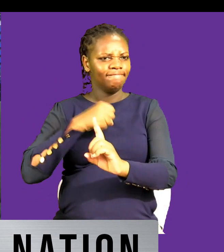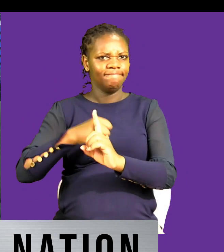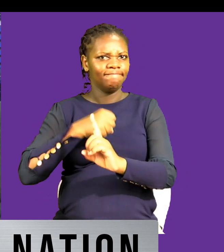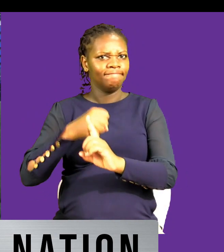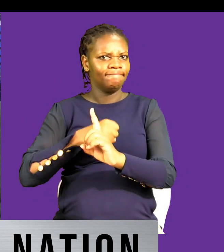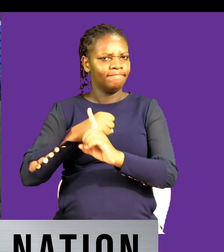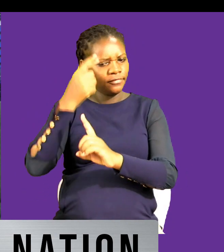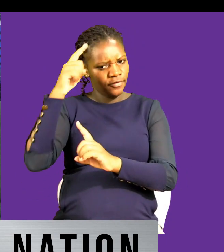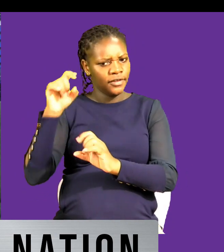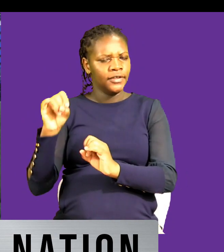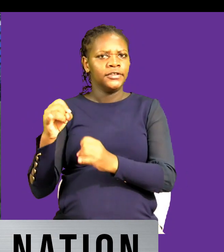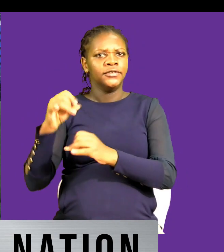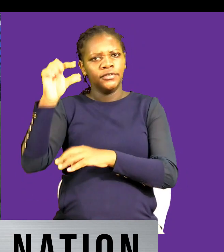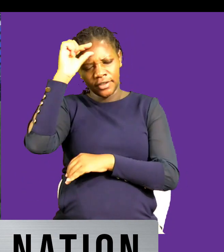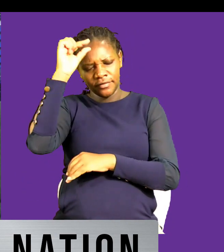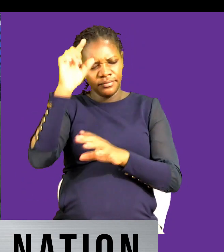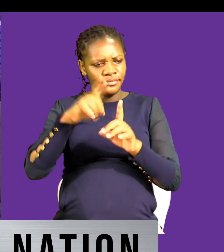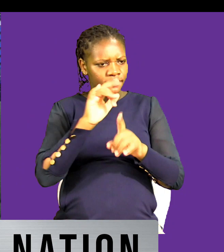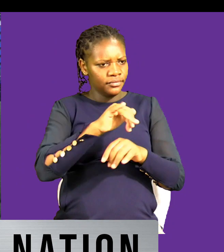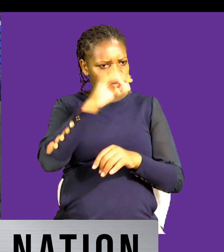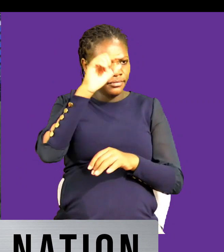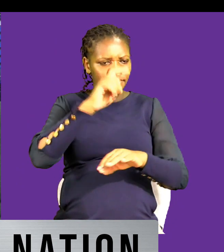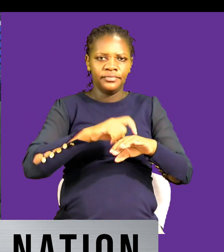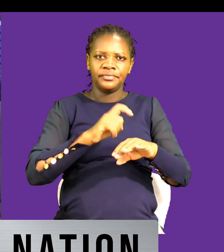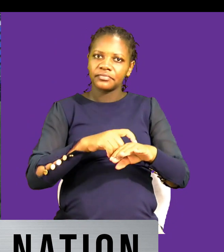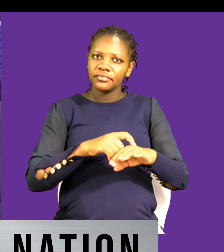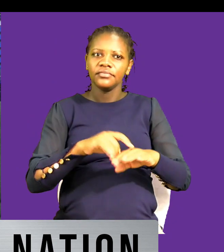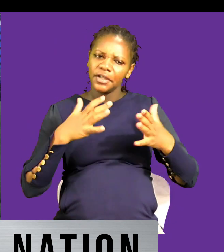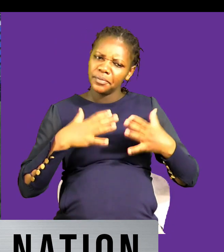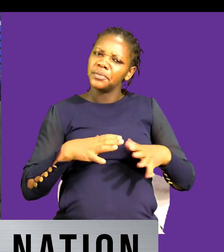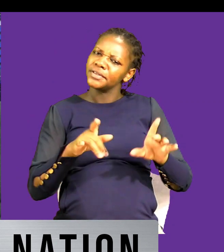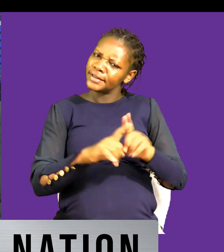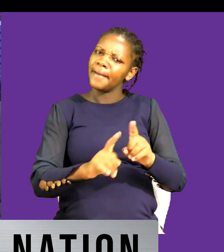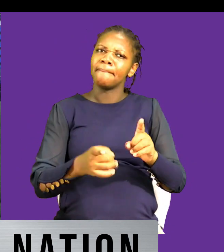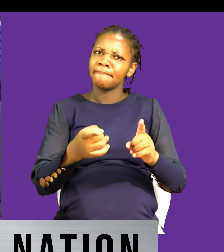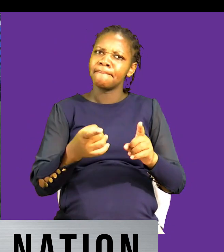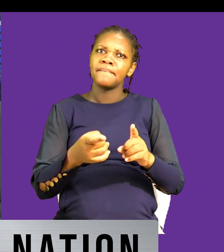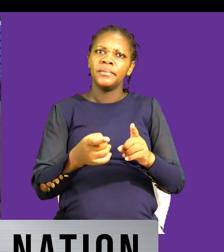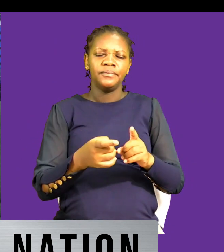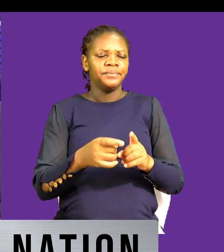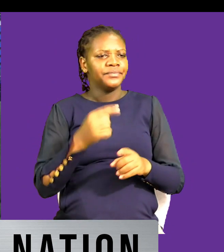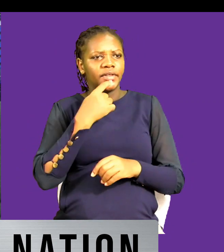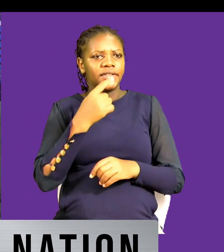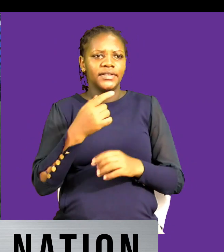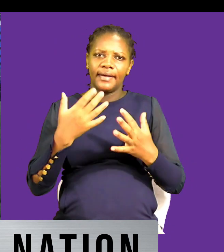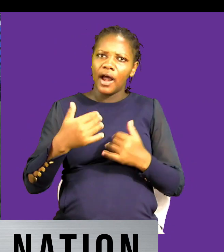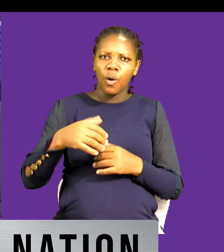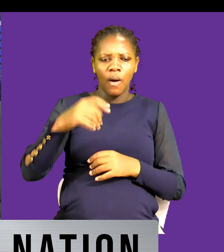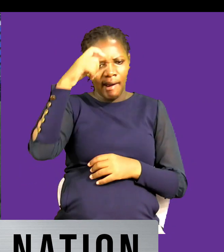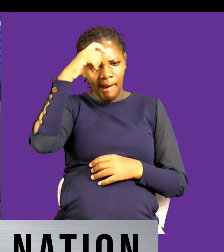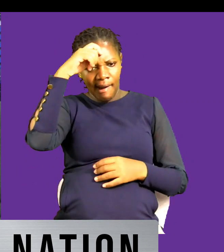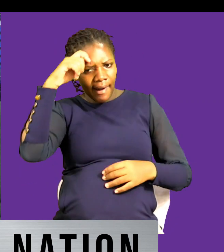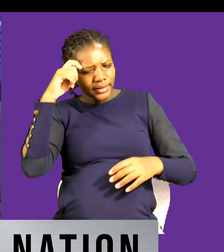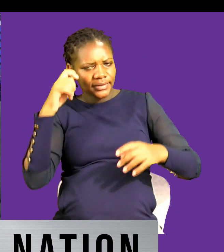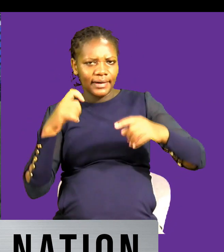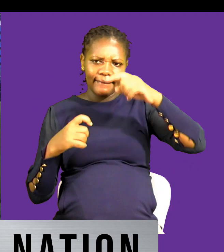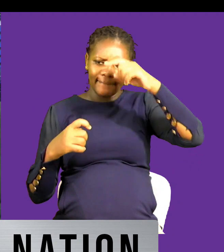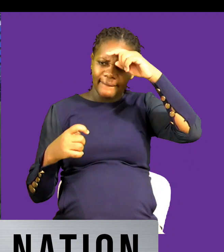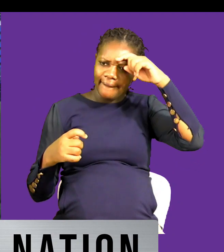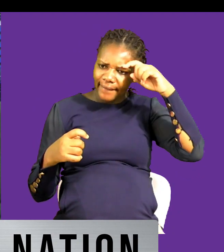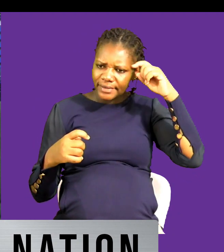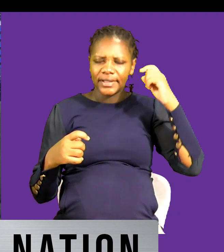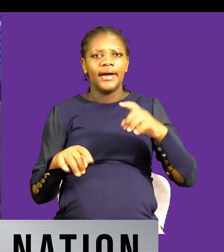and that time the Mwananchi was not left alone. You at that time it was a hustler narrative, and Mwananchi was being sold as the